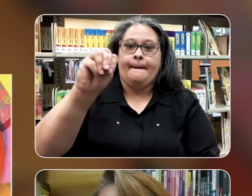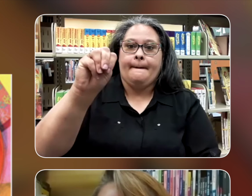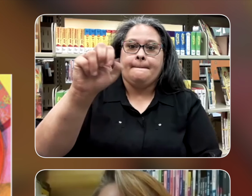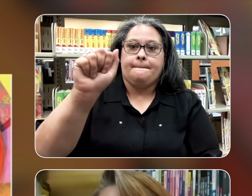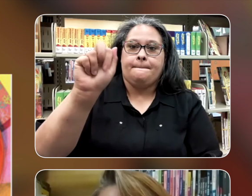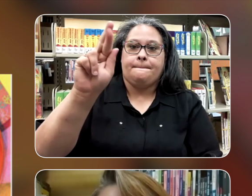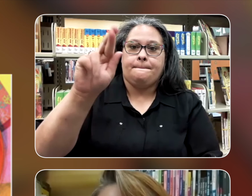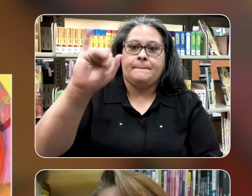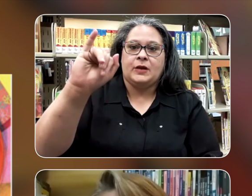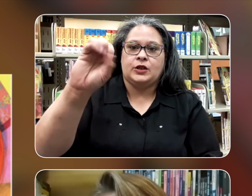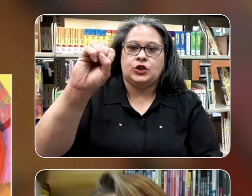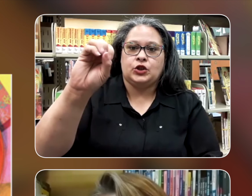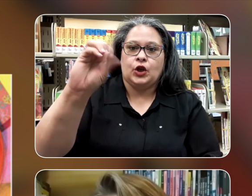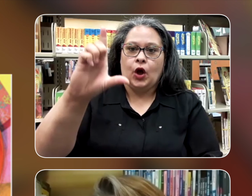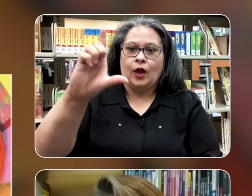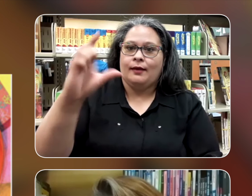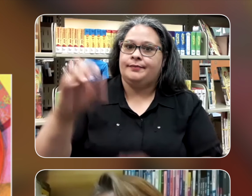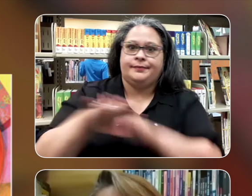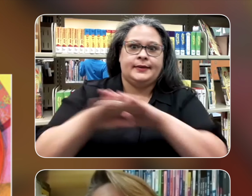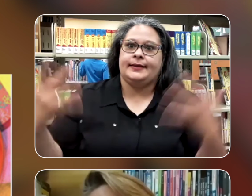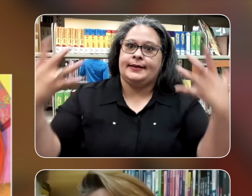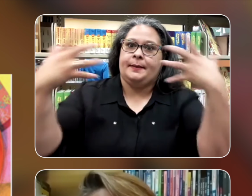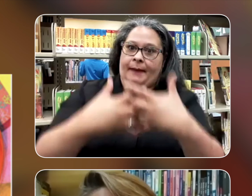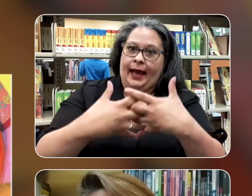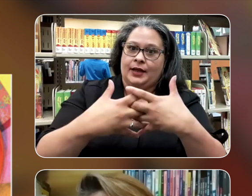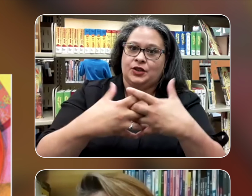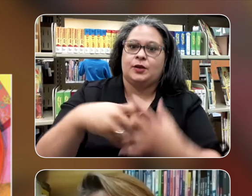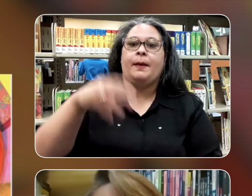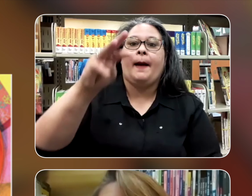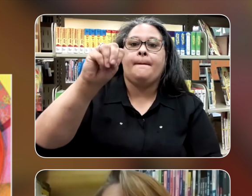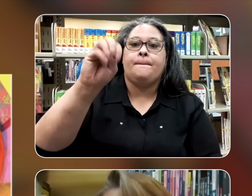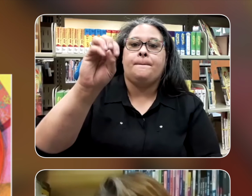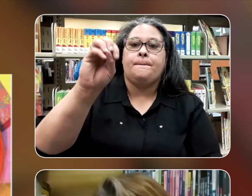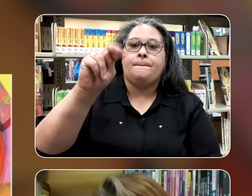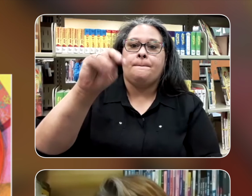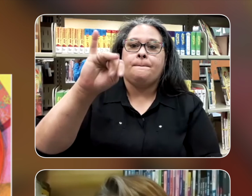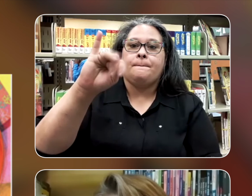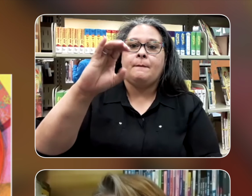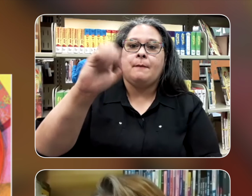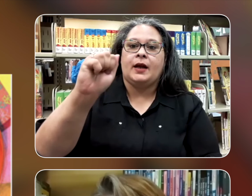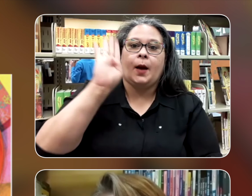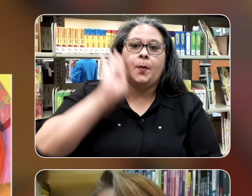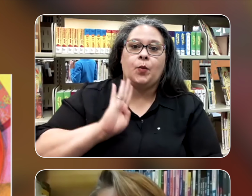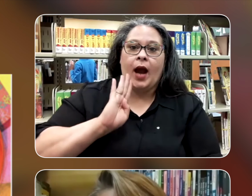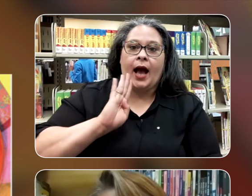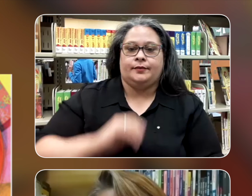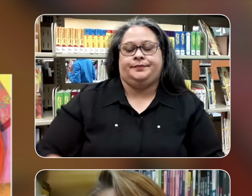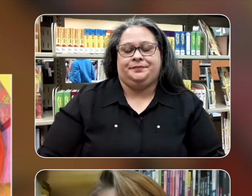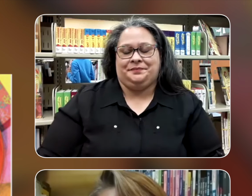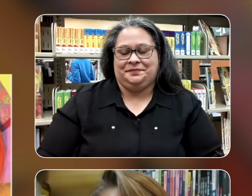McDonald Doesn't Match by Monica Brown and illustrated by Sarah